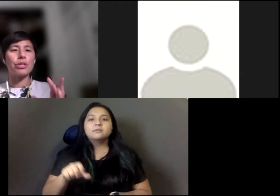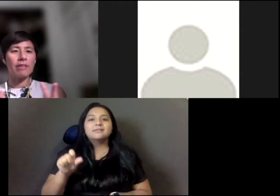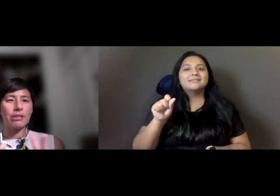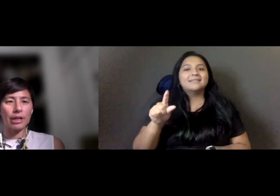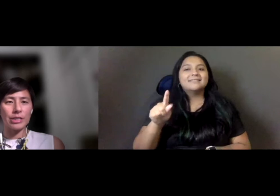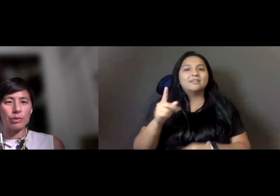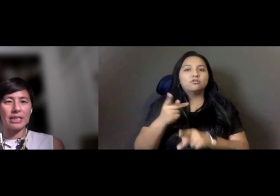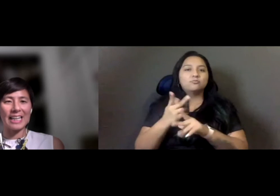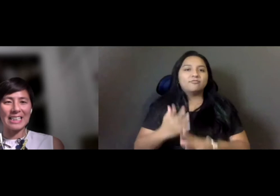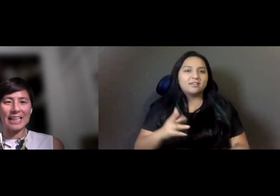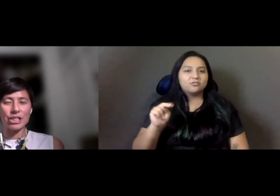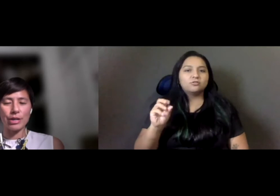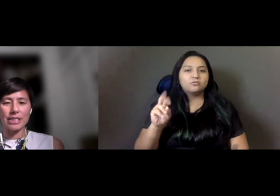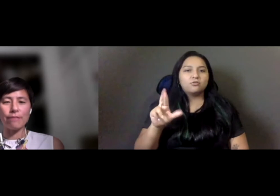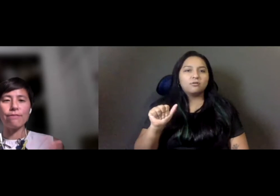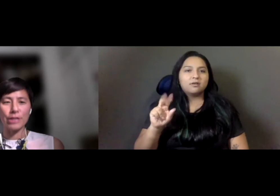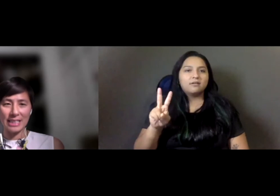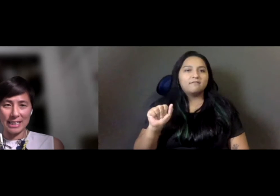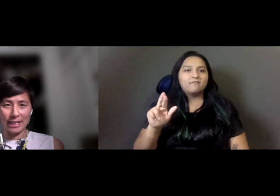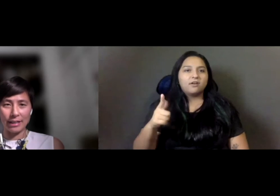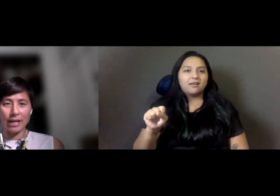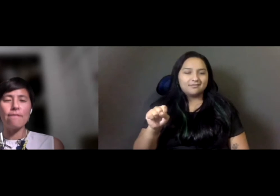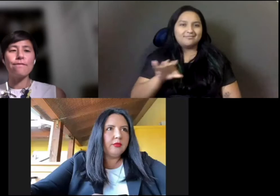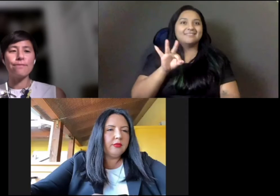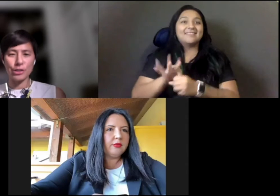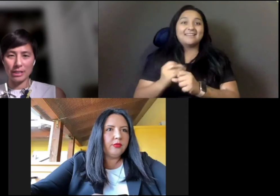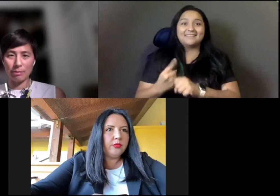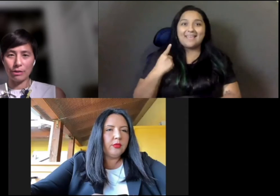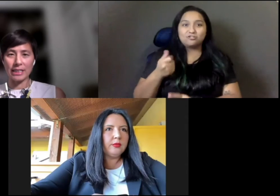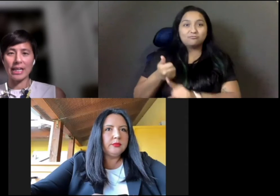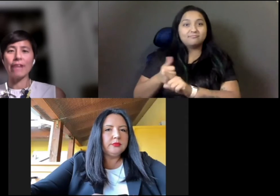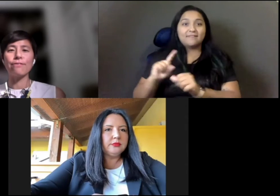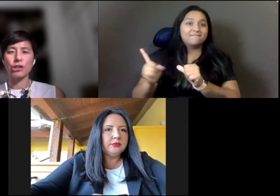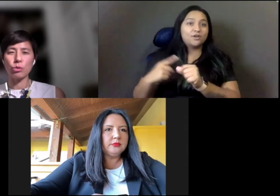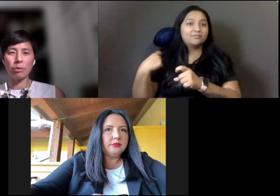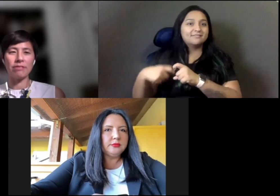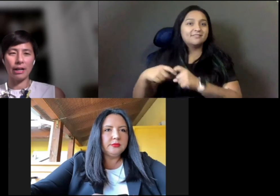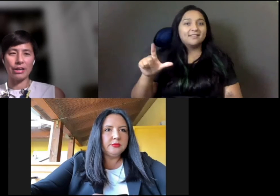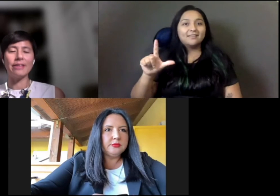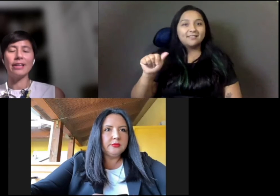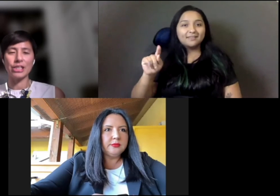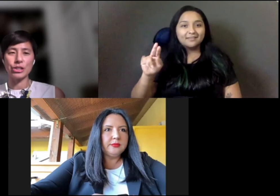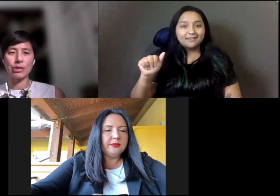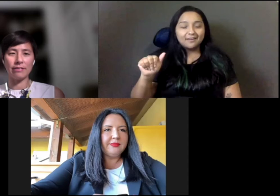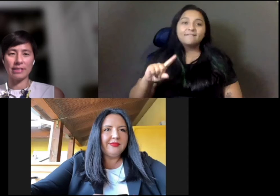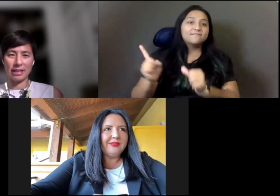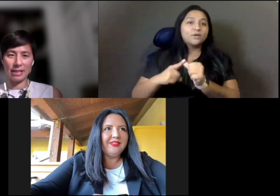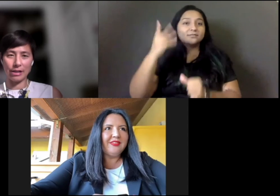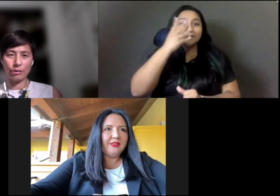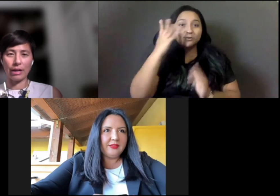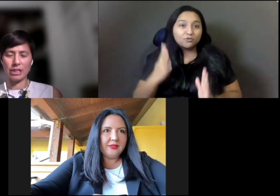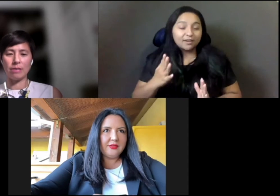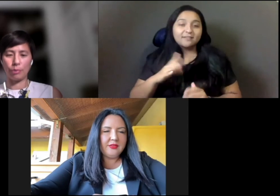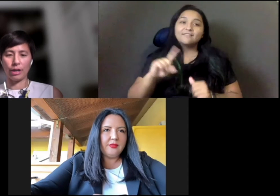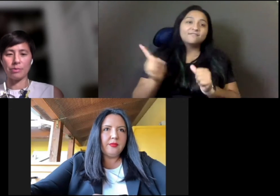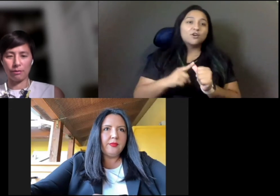supervisor Vargas was elected last year as the first Latina, first immigrant, and first woman of color in the history of the San Diego